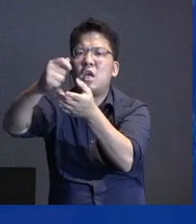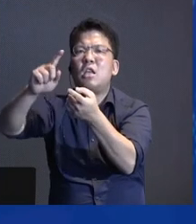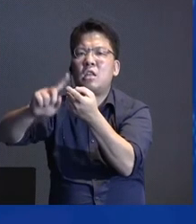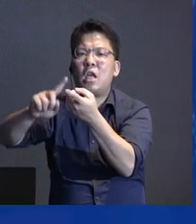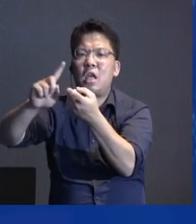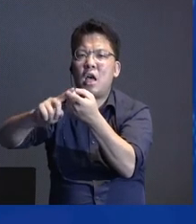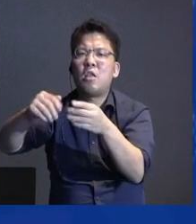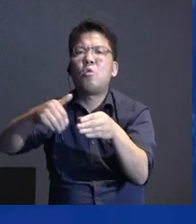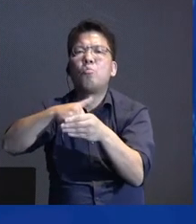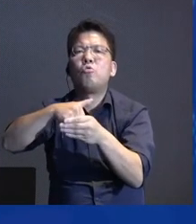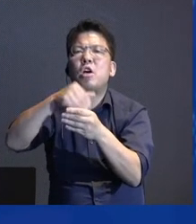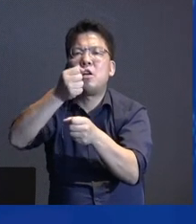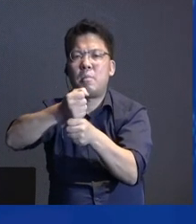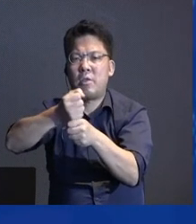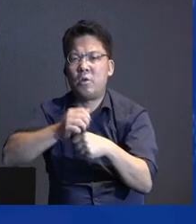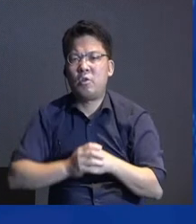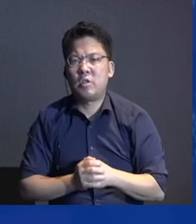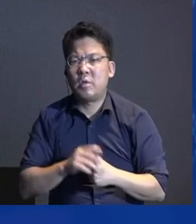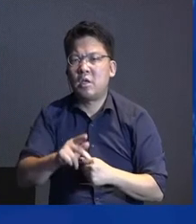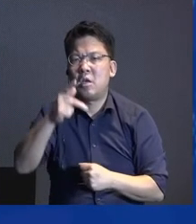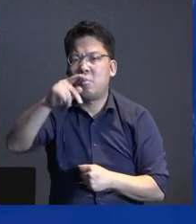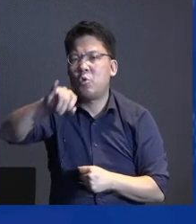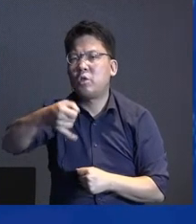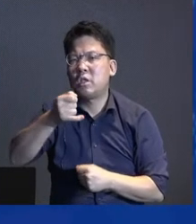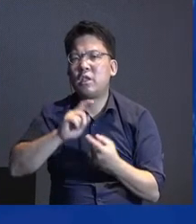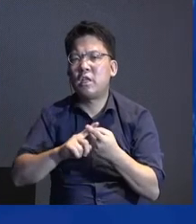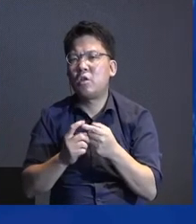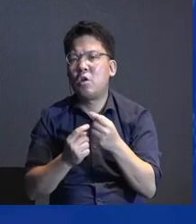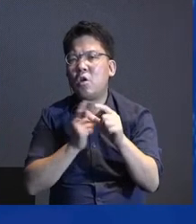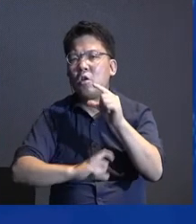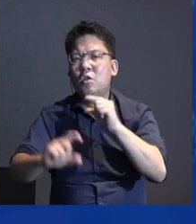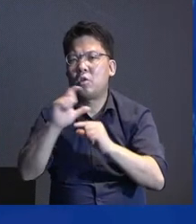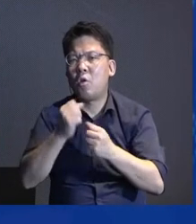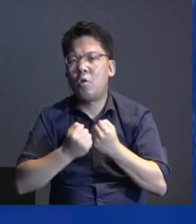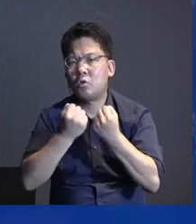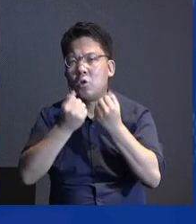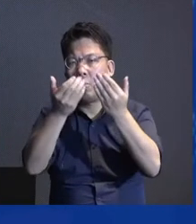So our base is a nursing to live together in everyday life.